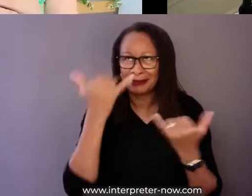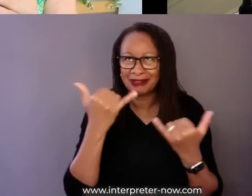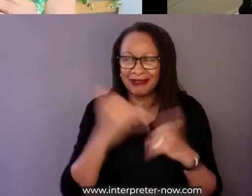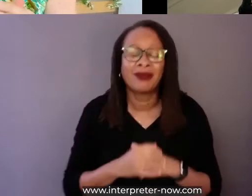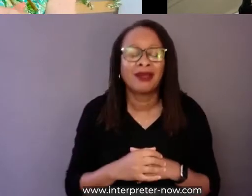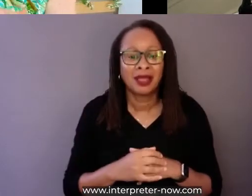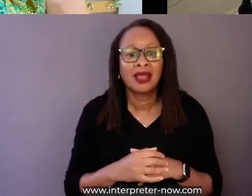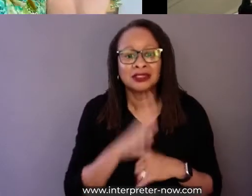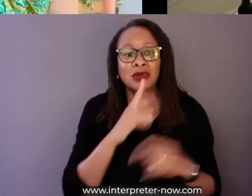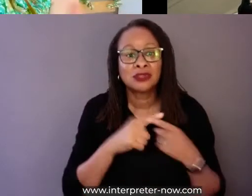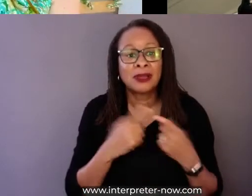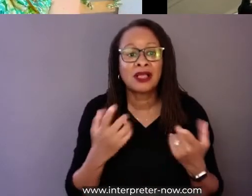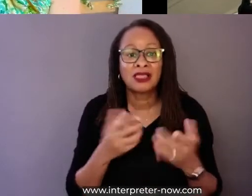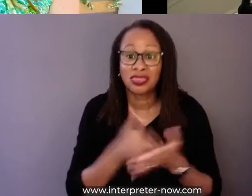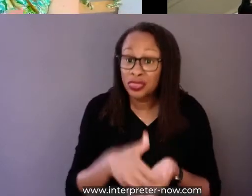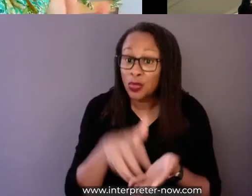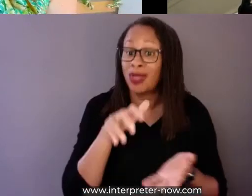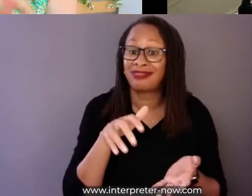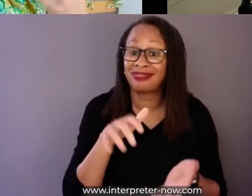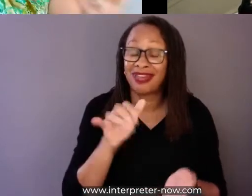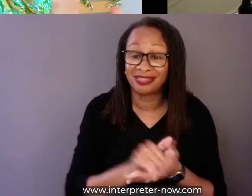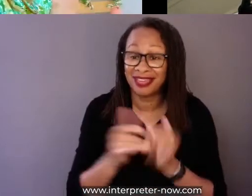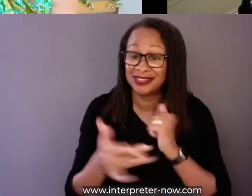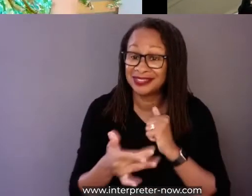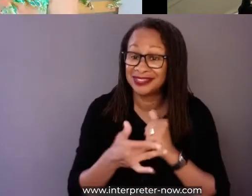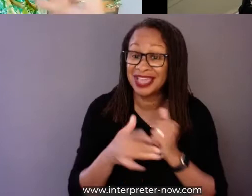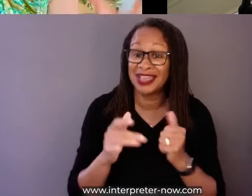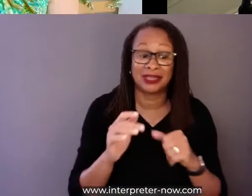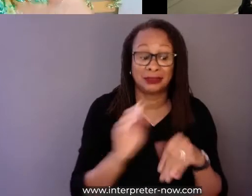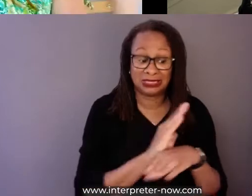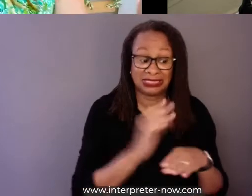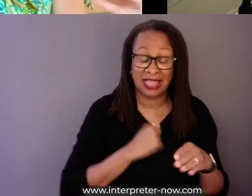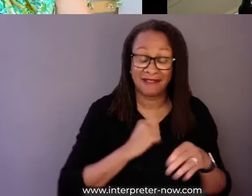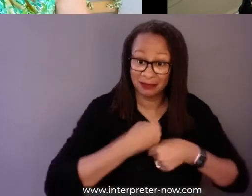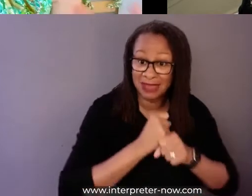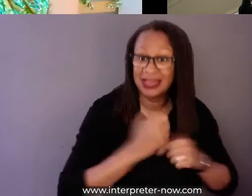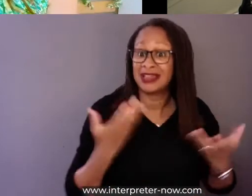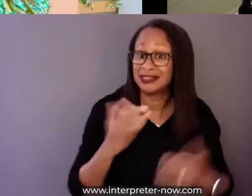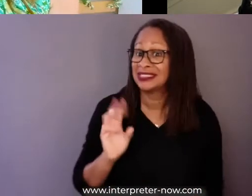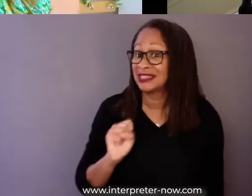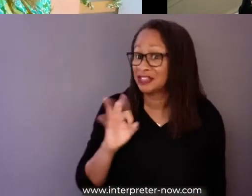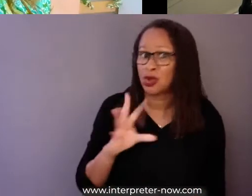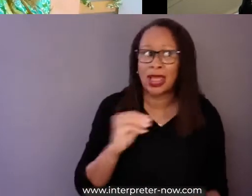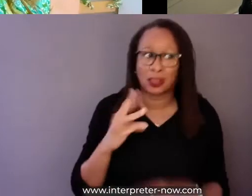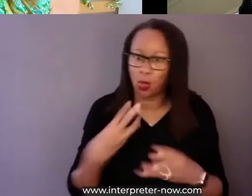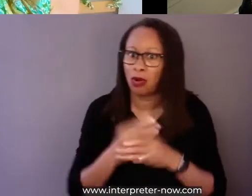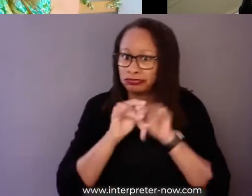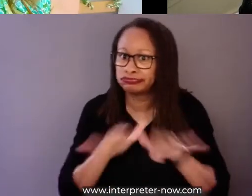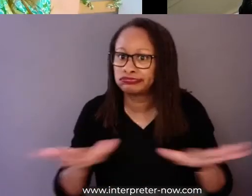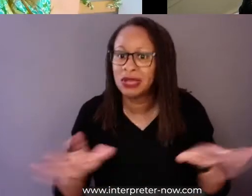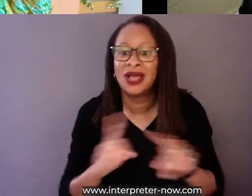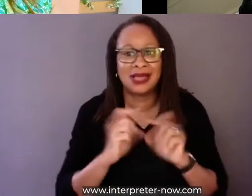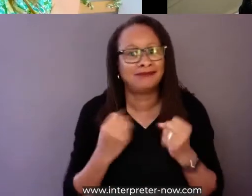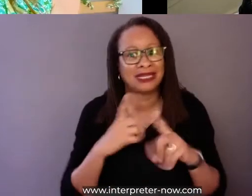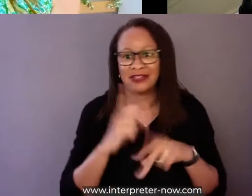about the wealth that the tech industry has generated in San Francisco, in the world at this point, and lots of different parts of the